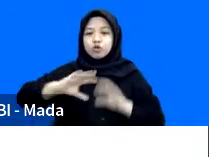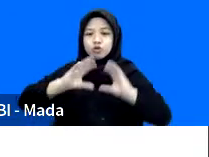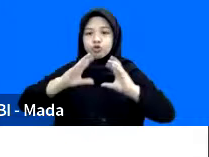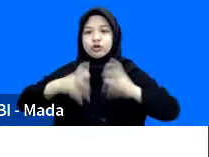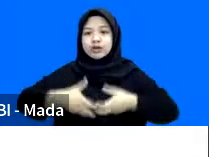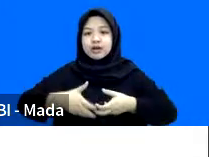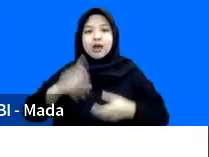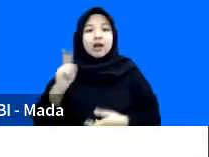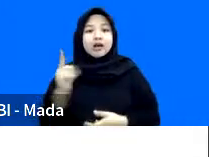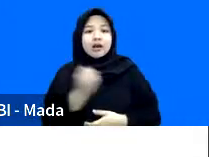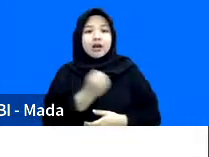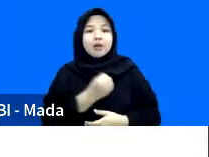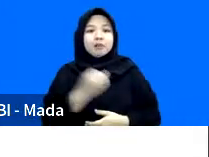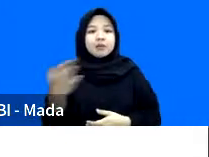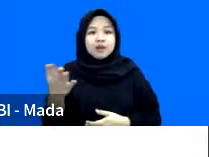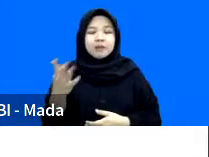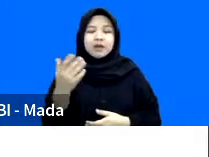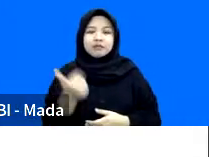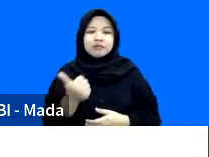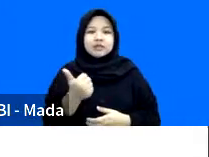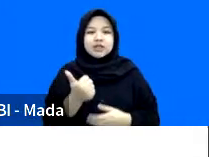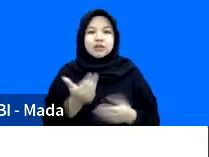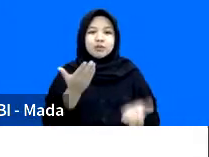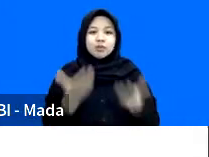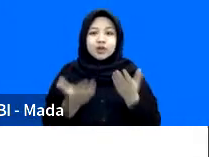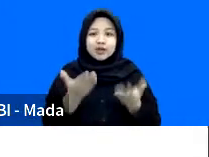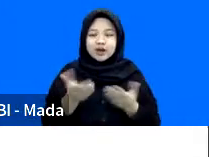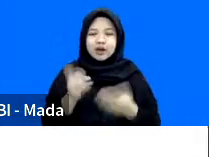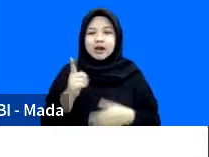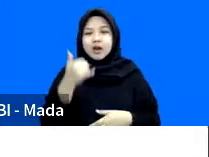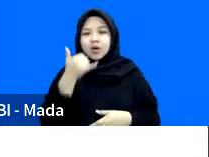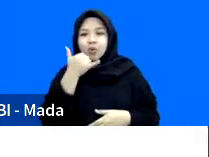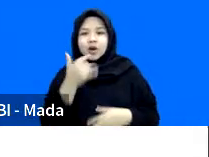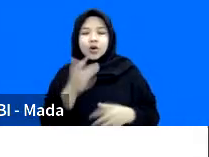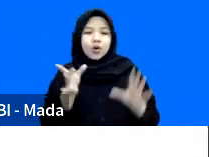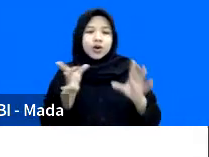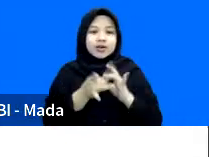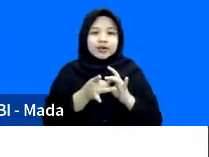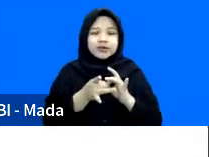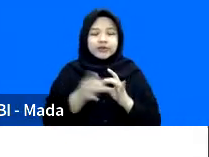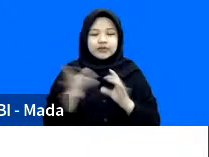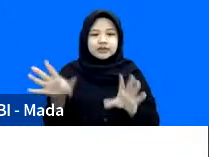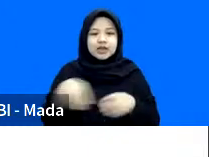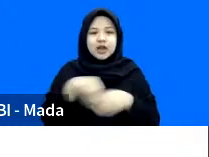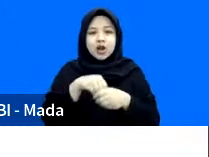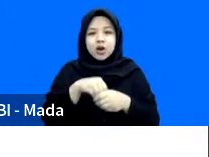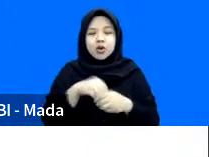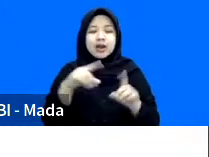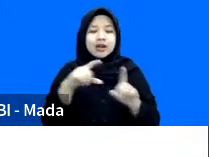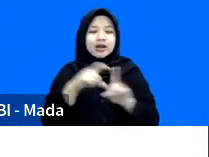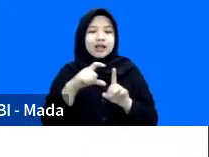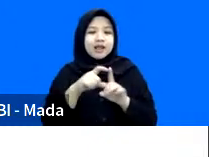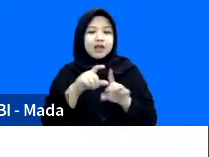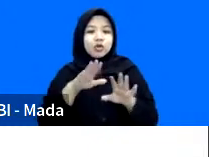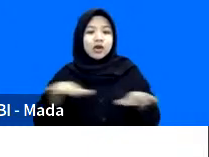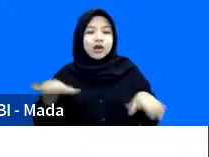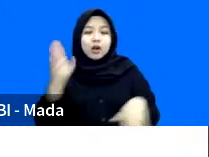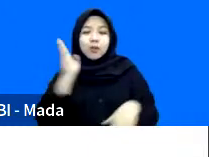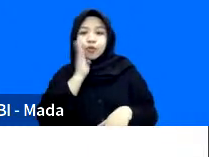devices, connectivity, affordability of content and data, and engagement of young people on this important